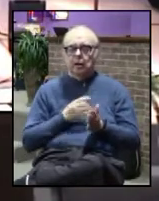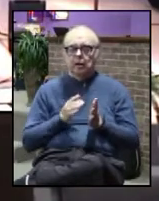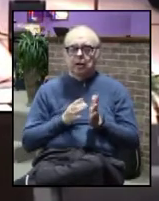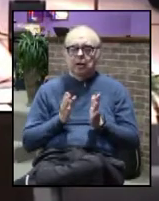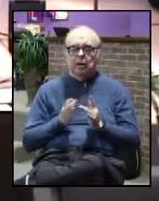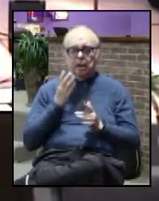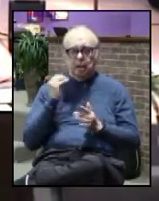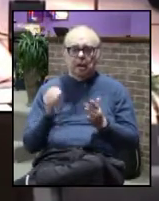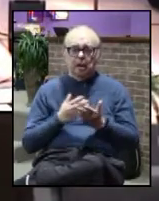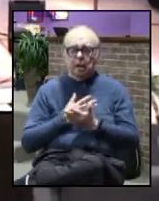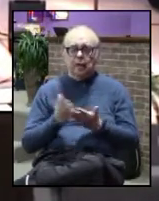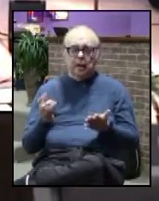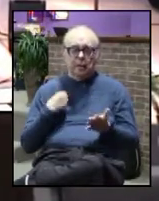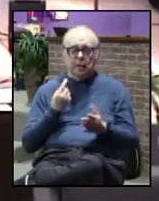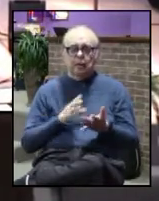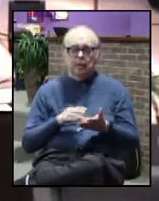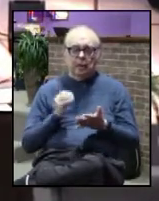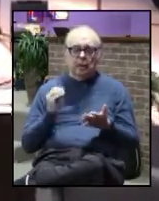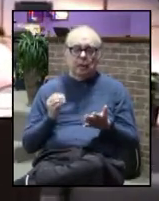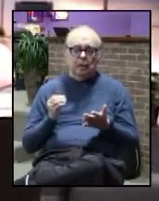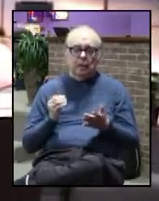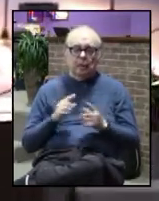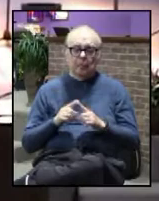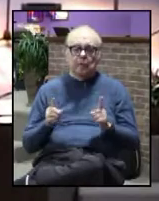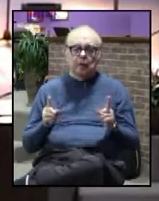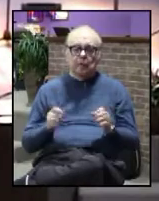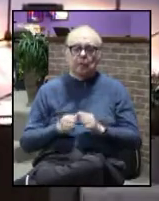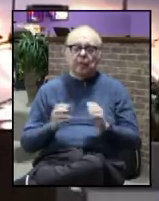has experienced everything that we've experienced, yet without sin.